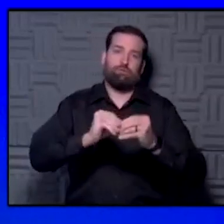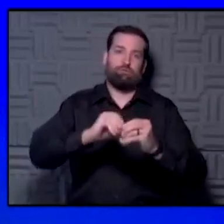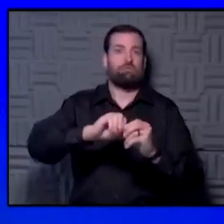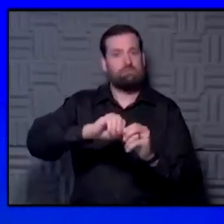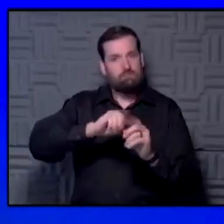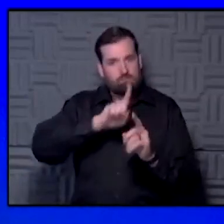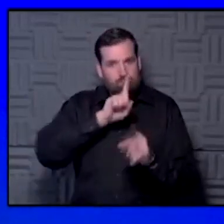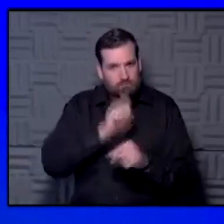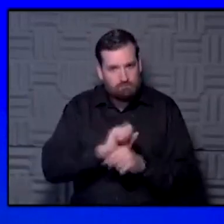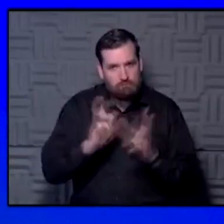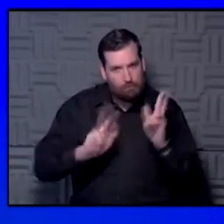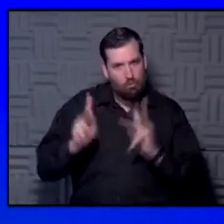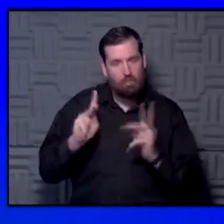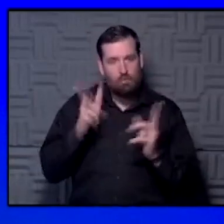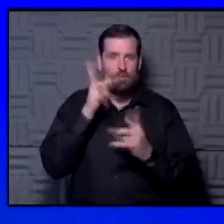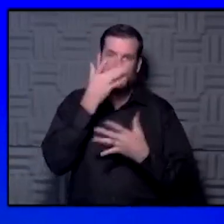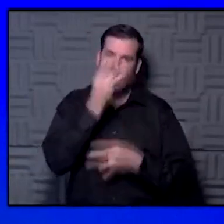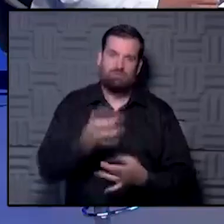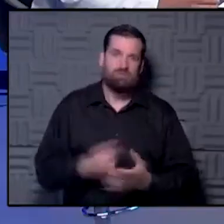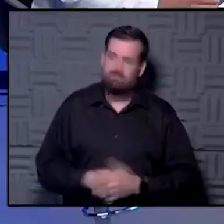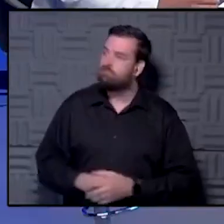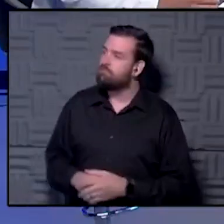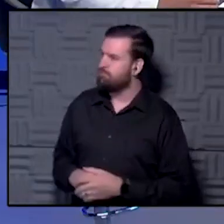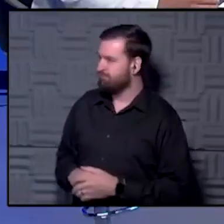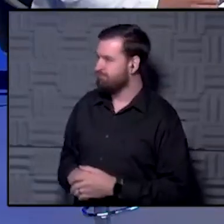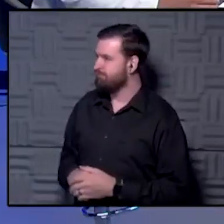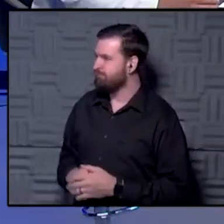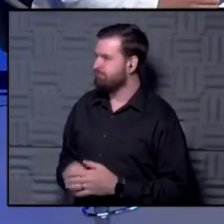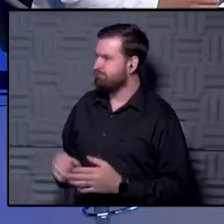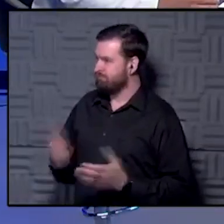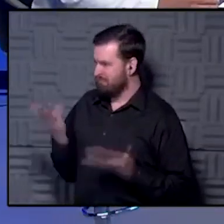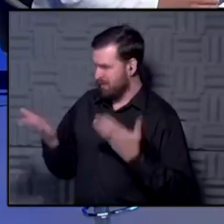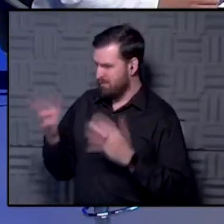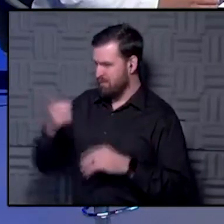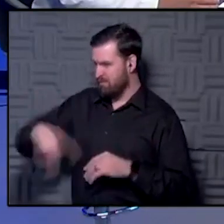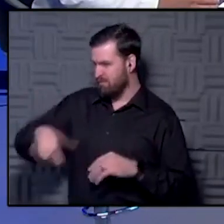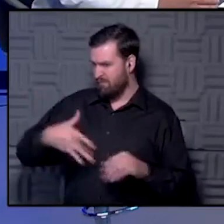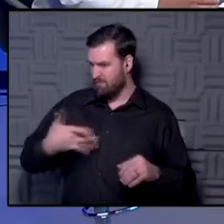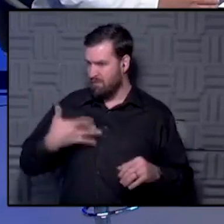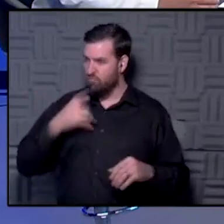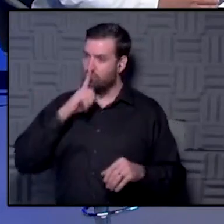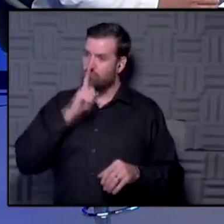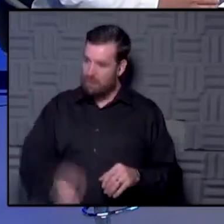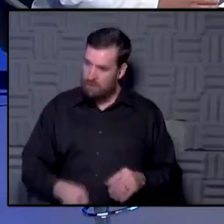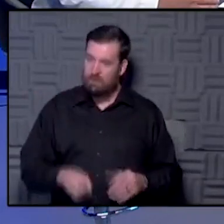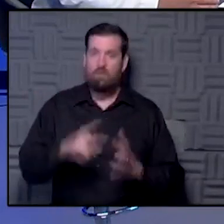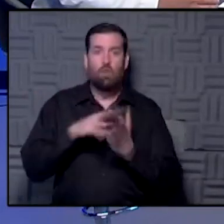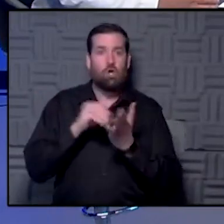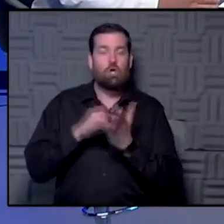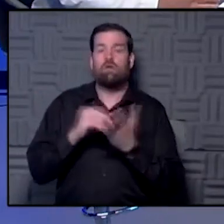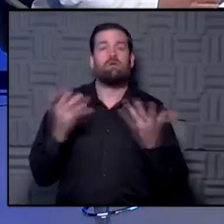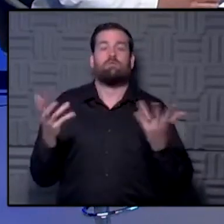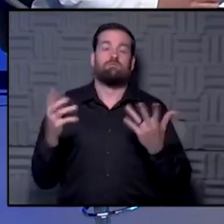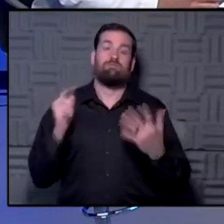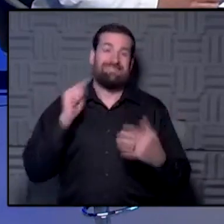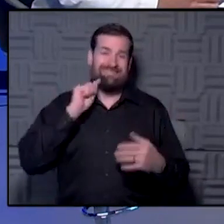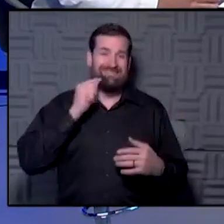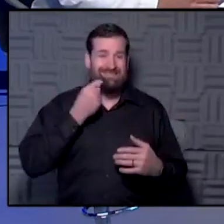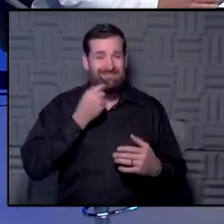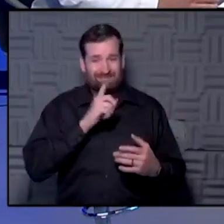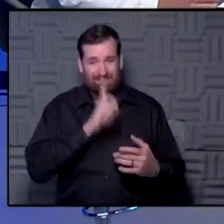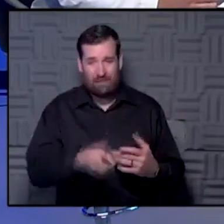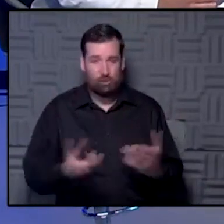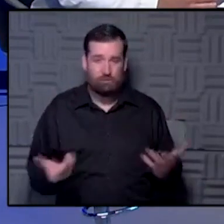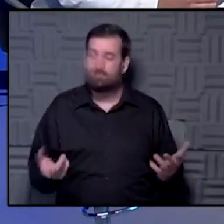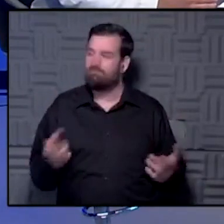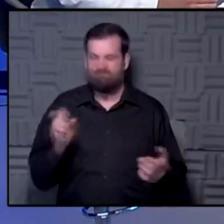so for that point, it's going to be very interesting. It may make it feel real to people. And so, Yep. again, the learning from it may be how real it can be for all of us, David. Yeah. Yeah,